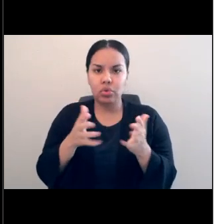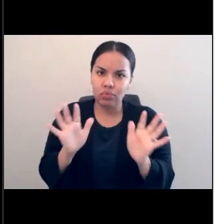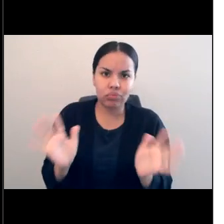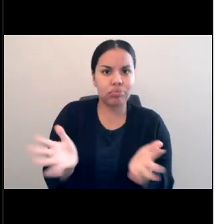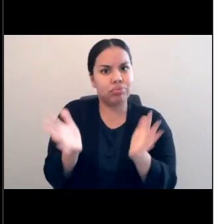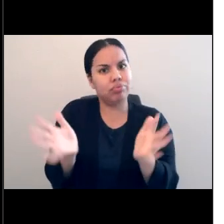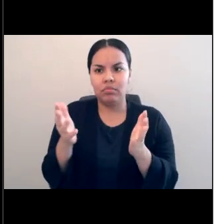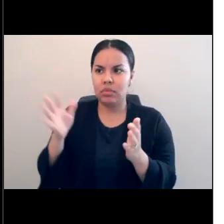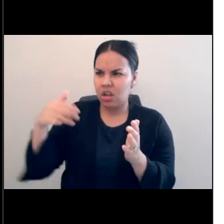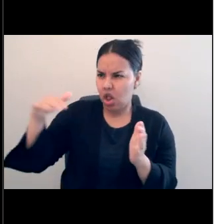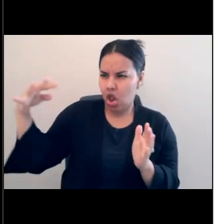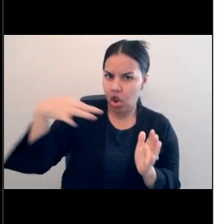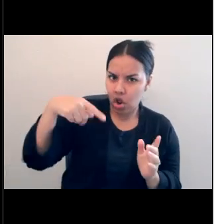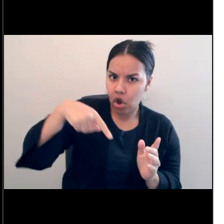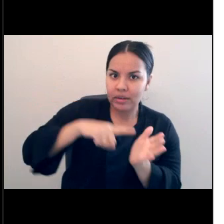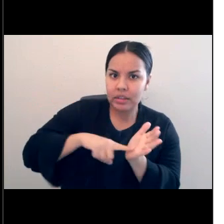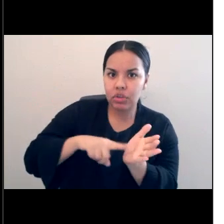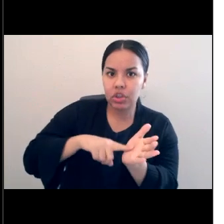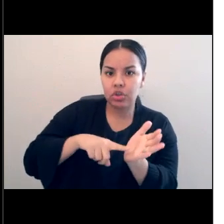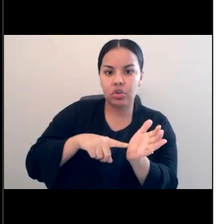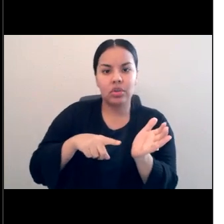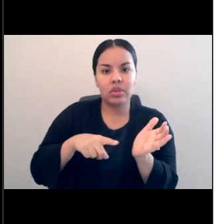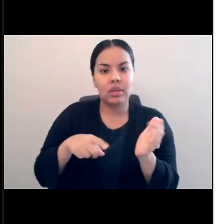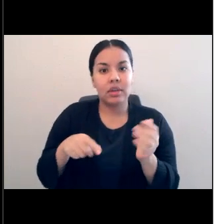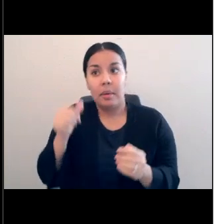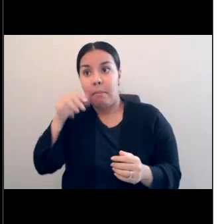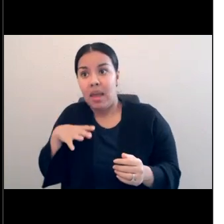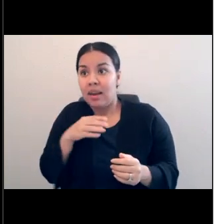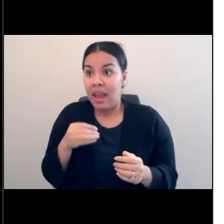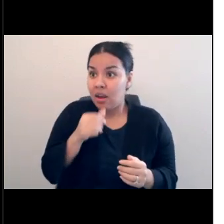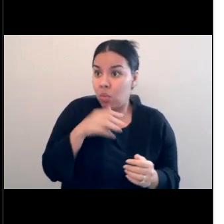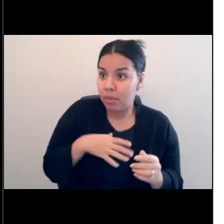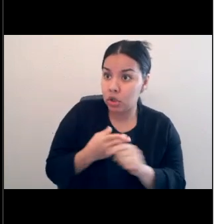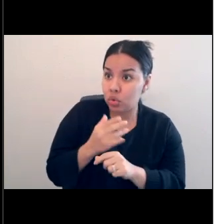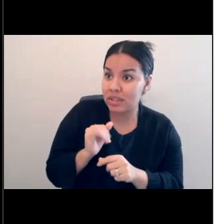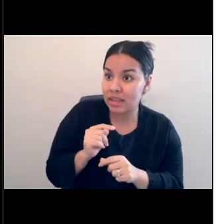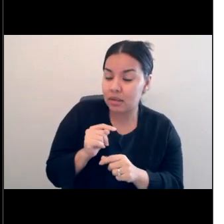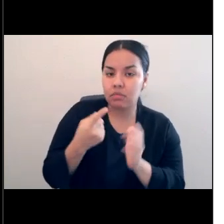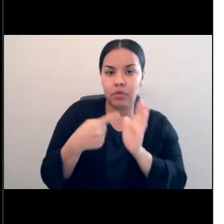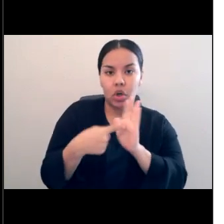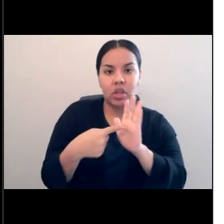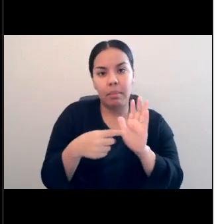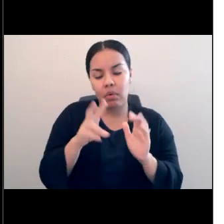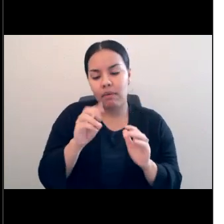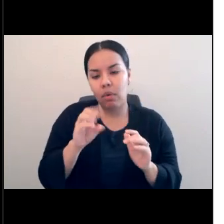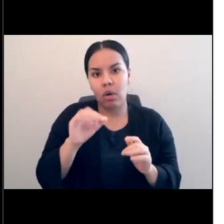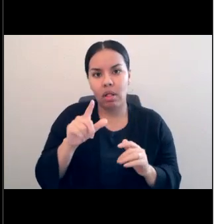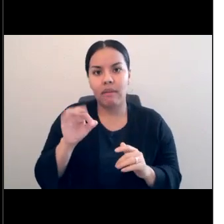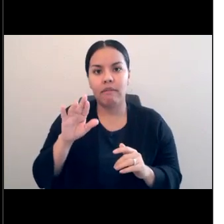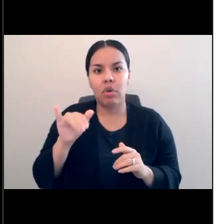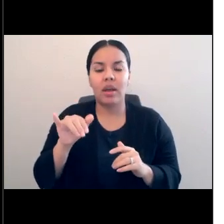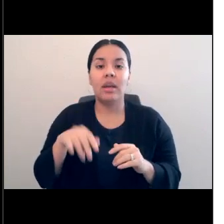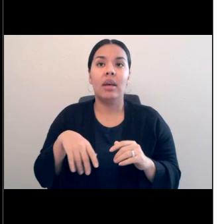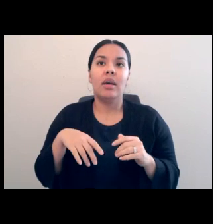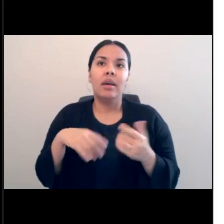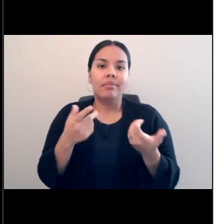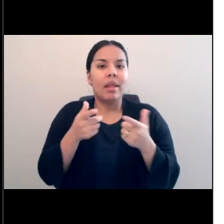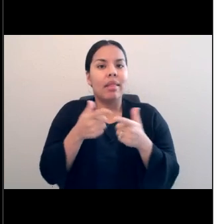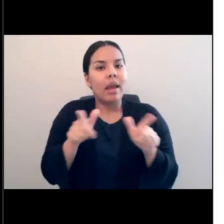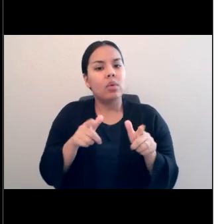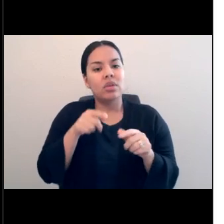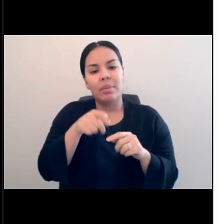look, men and women use it, for example. And because language is another podcast that I think is a really cool